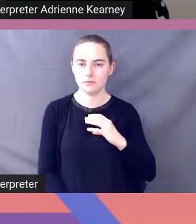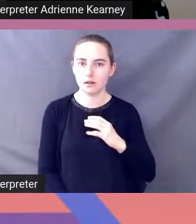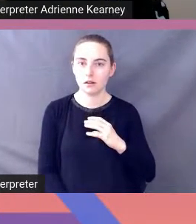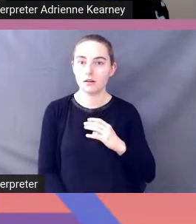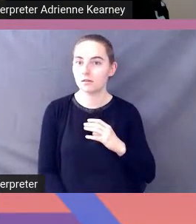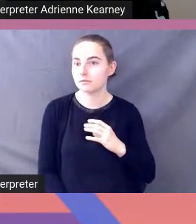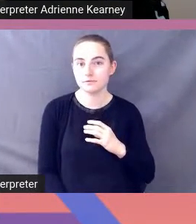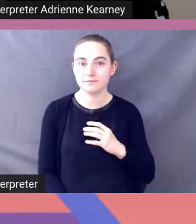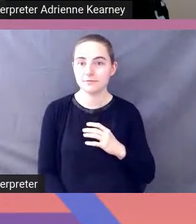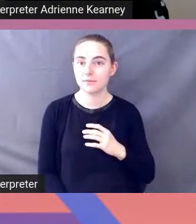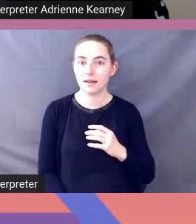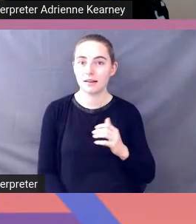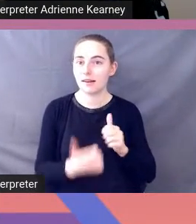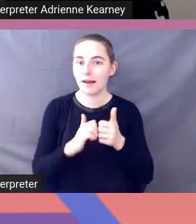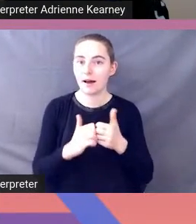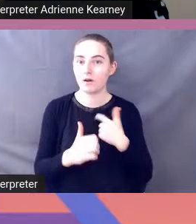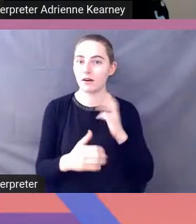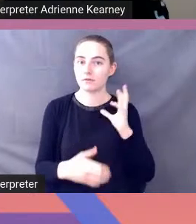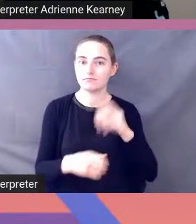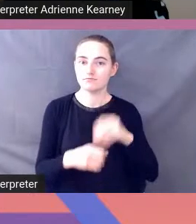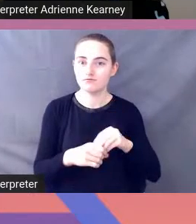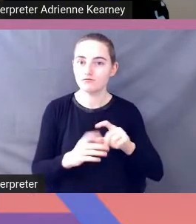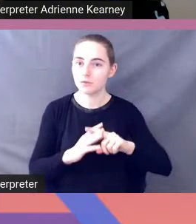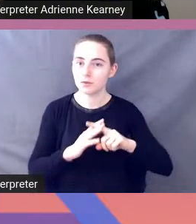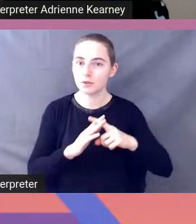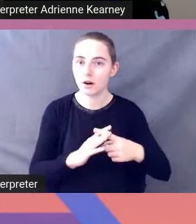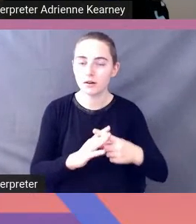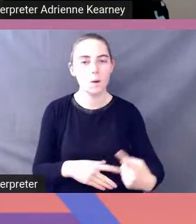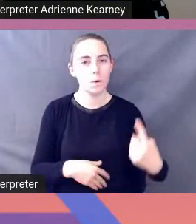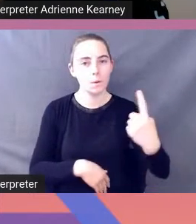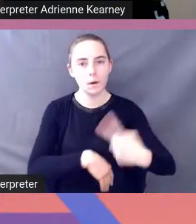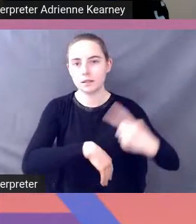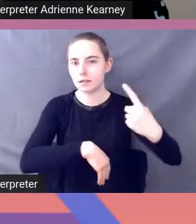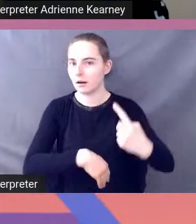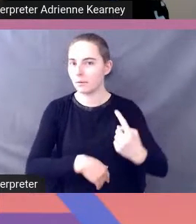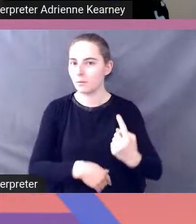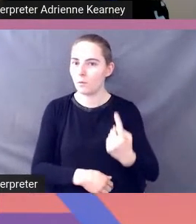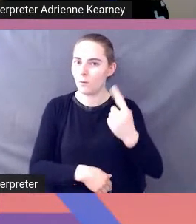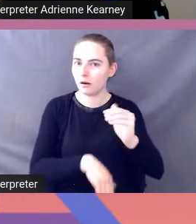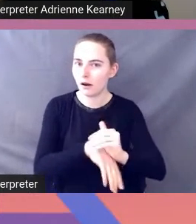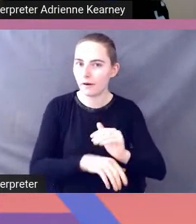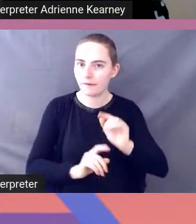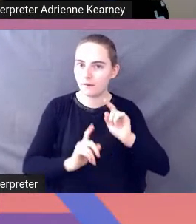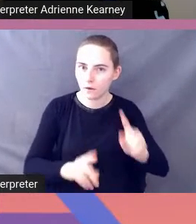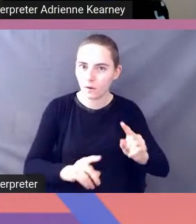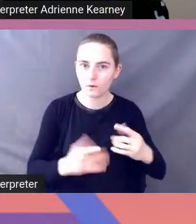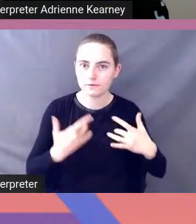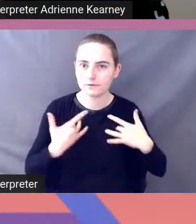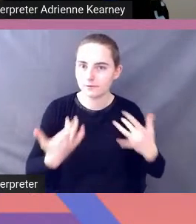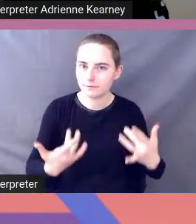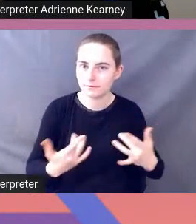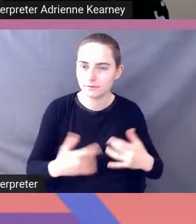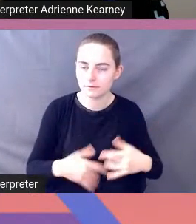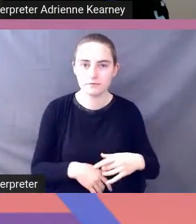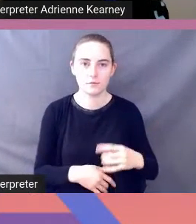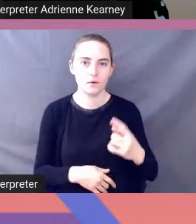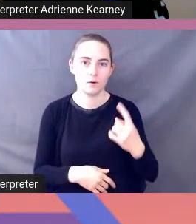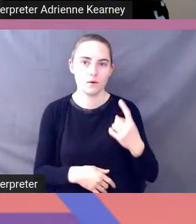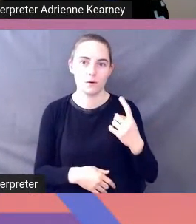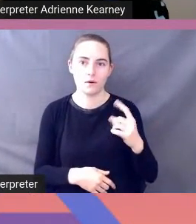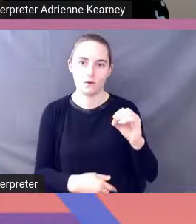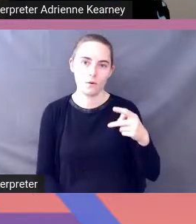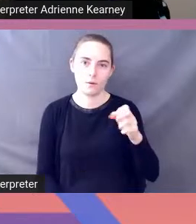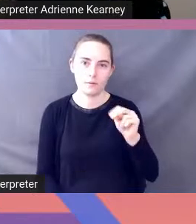I encourage people, whatever you want to be a part of, again, seek it. Seek those people. Again, we